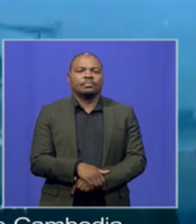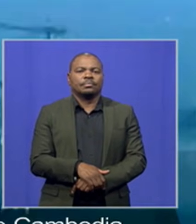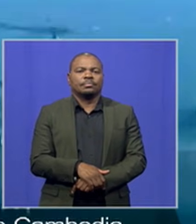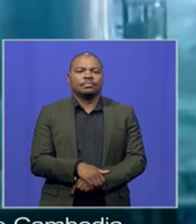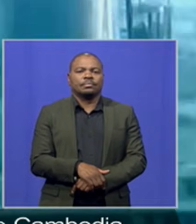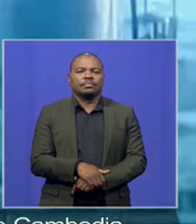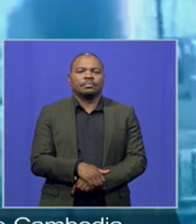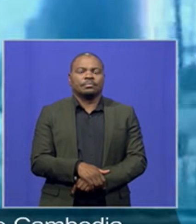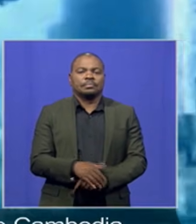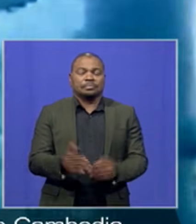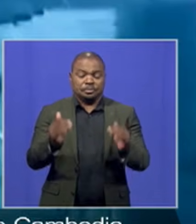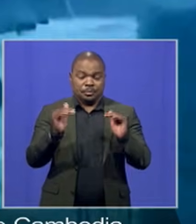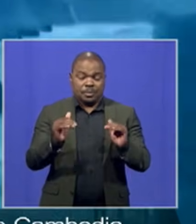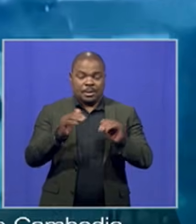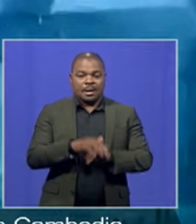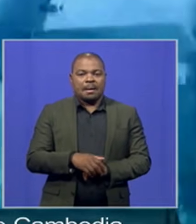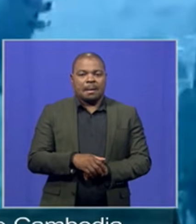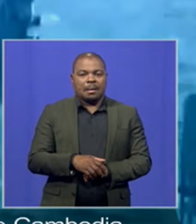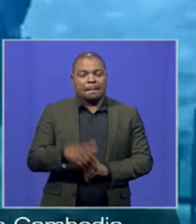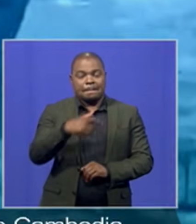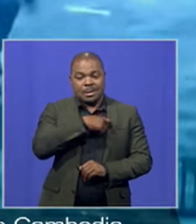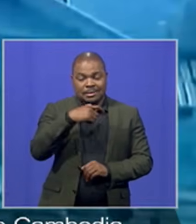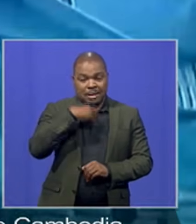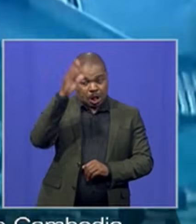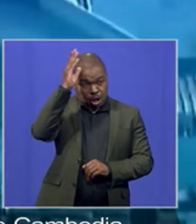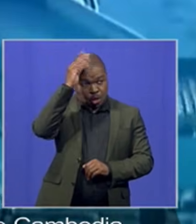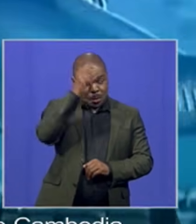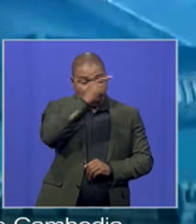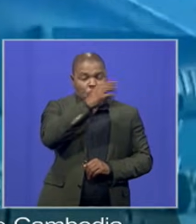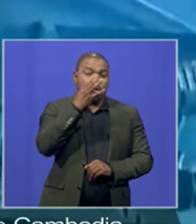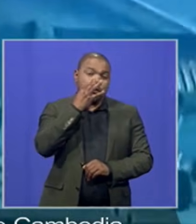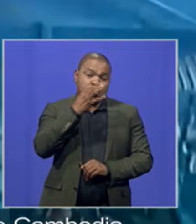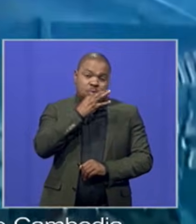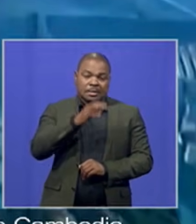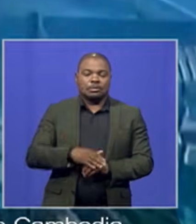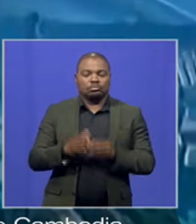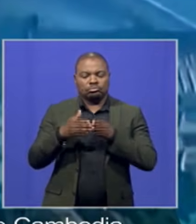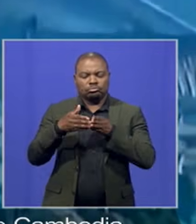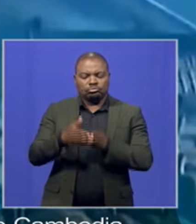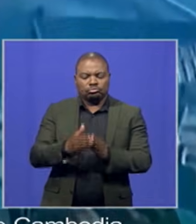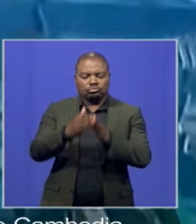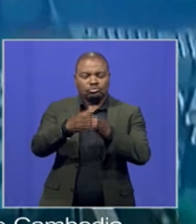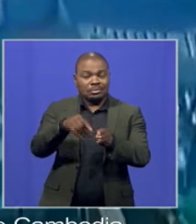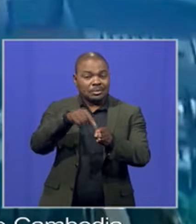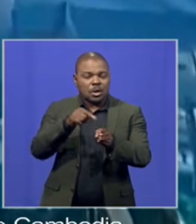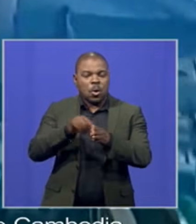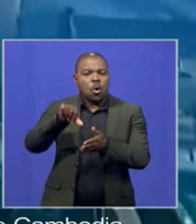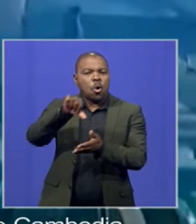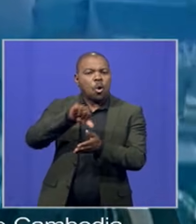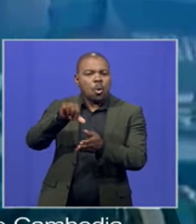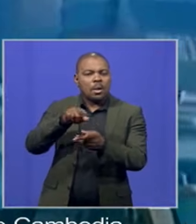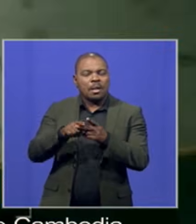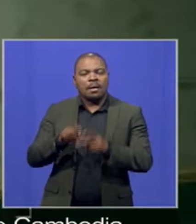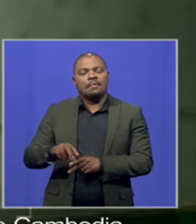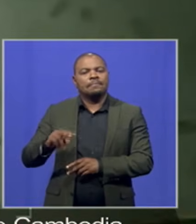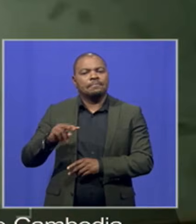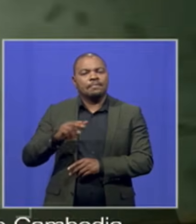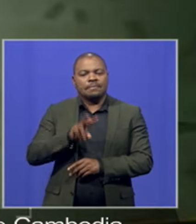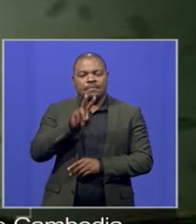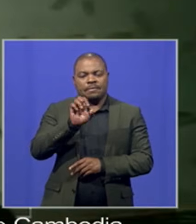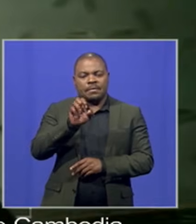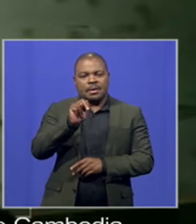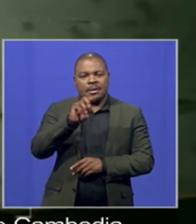Ha ka lehlakoreng le leng mopresidente Donald Trump a hlalositse hore sekepe sa oli se hapilwe lebopong la Venezuela.